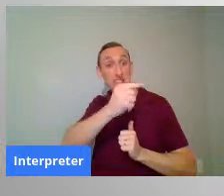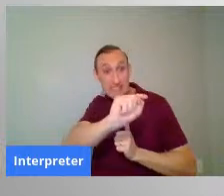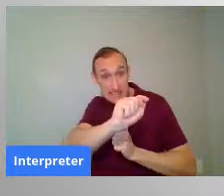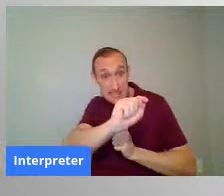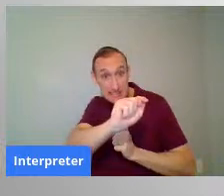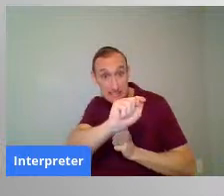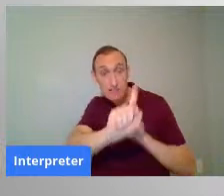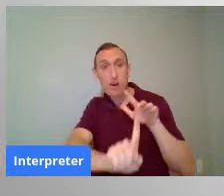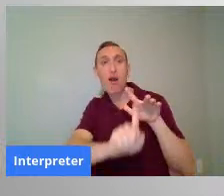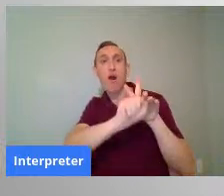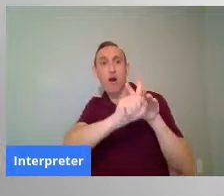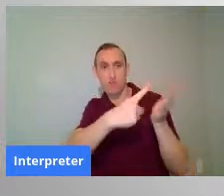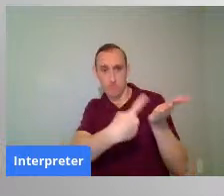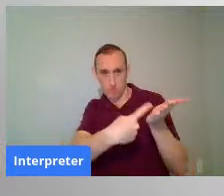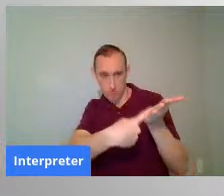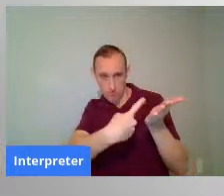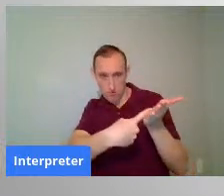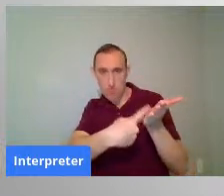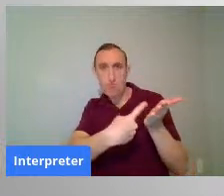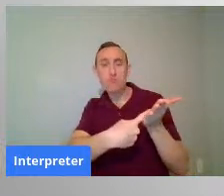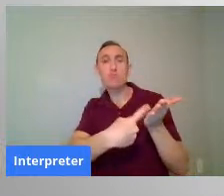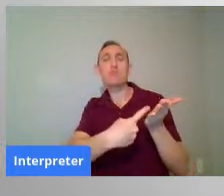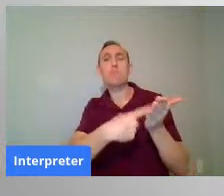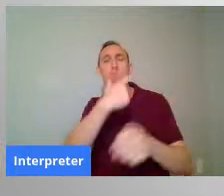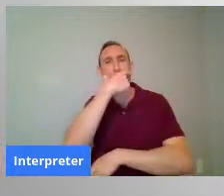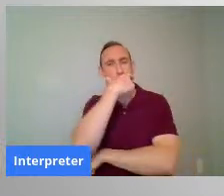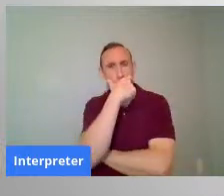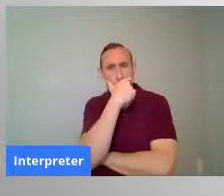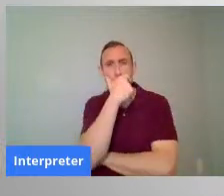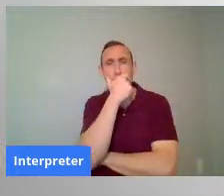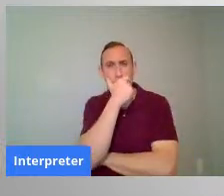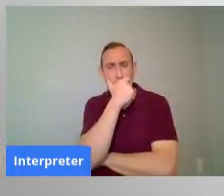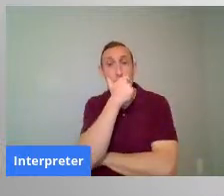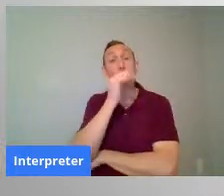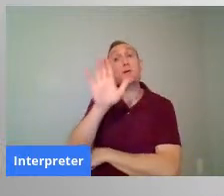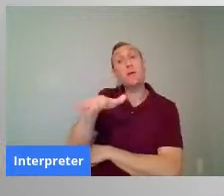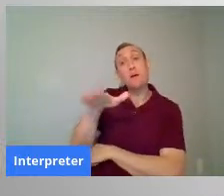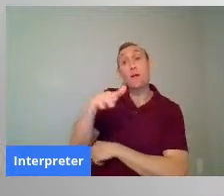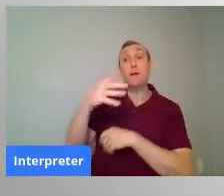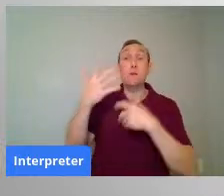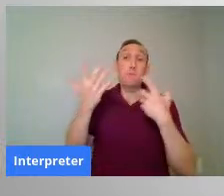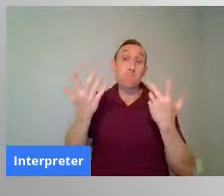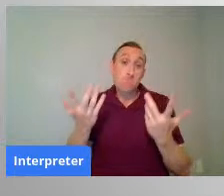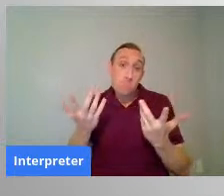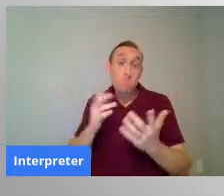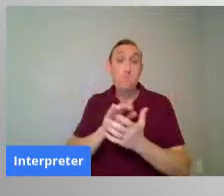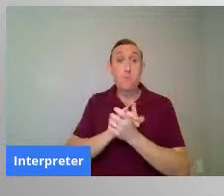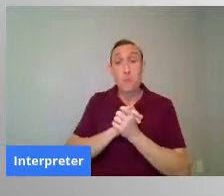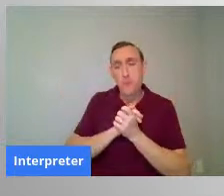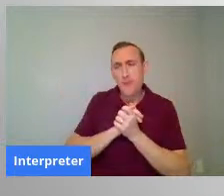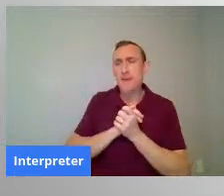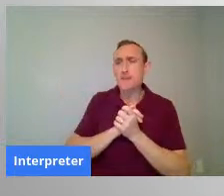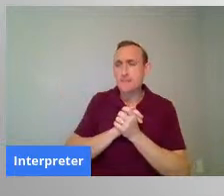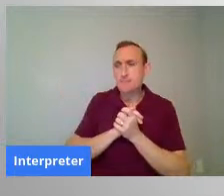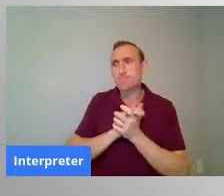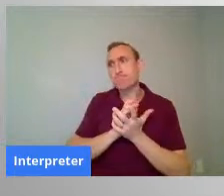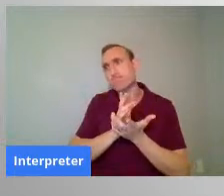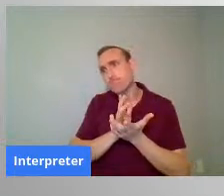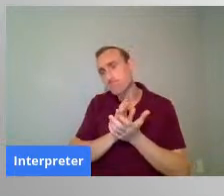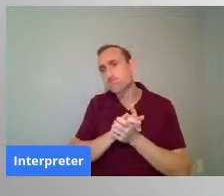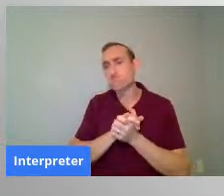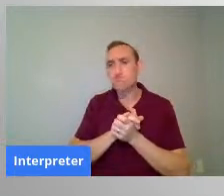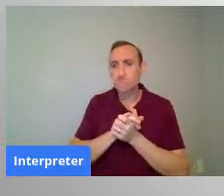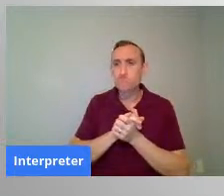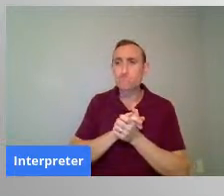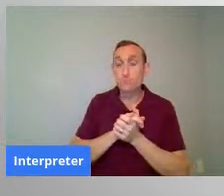up. How are if a school or like if a teacher wants to have